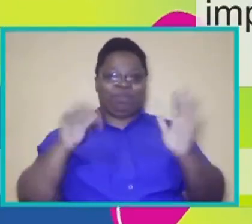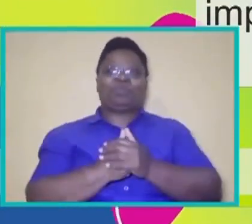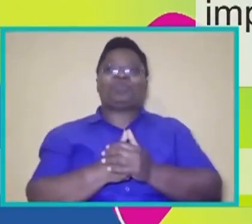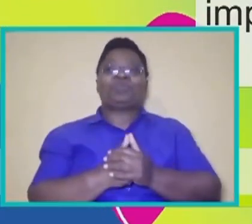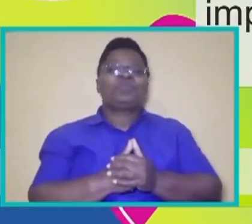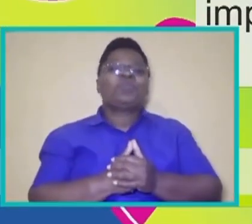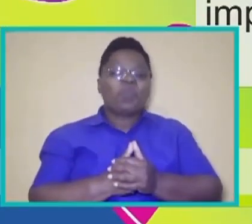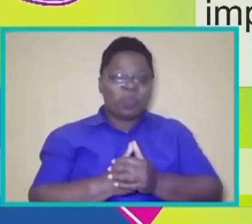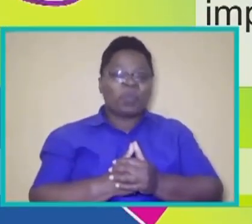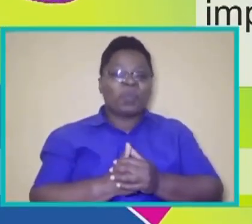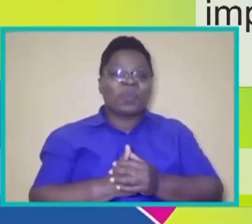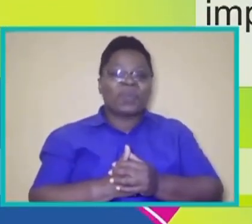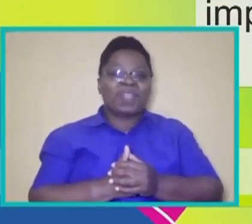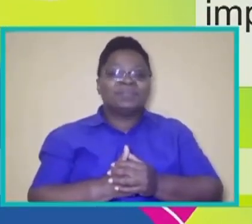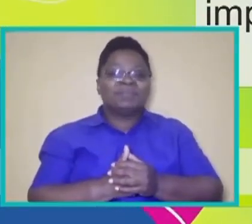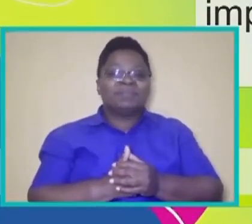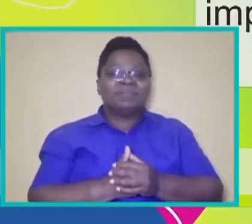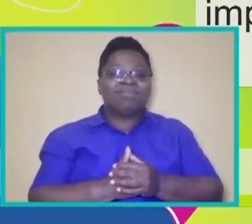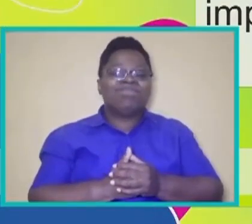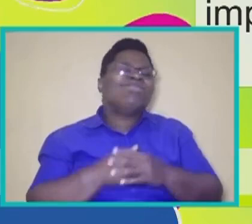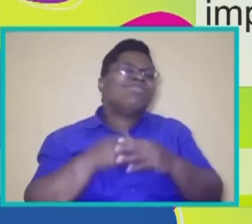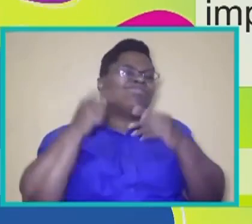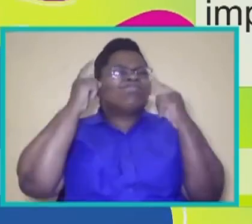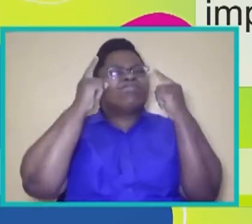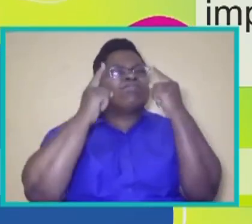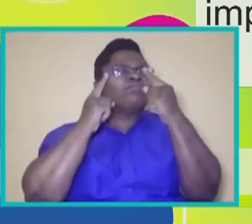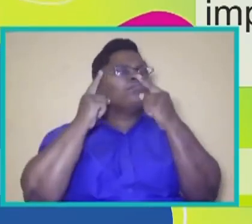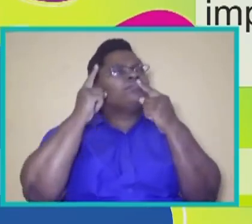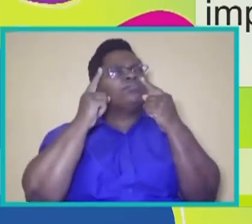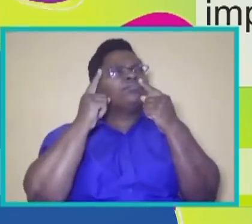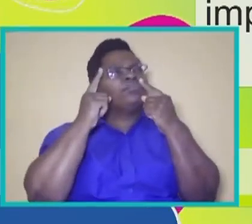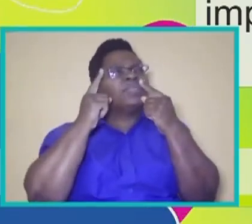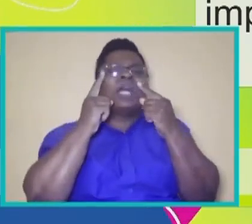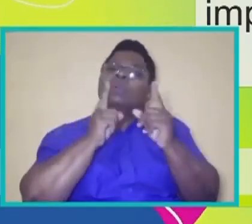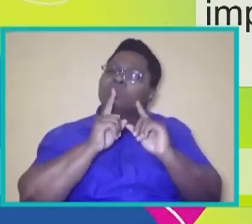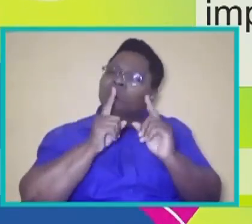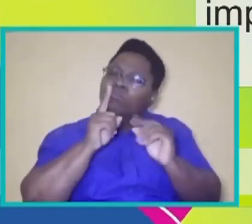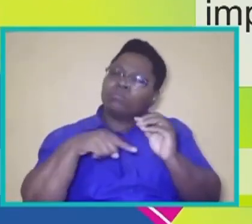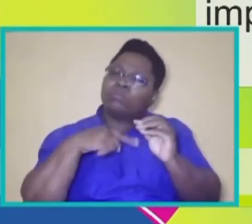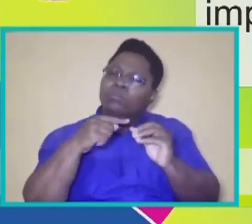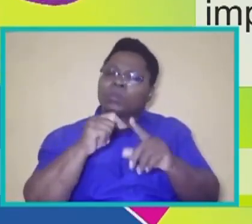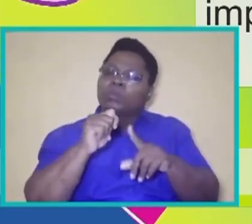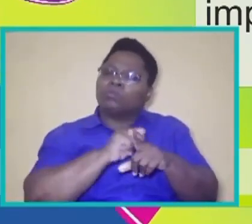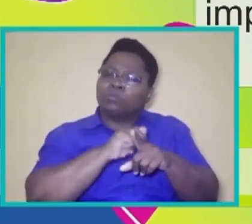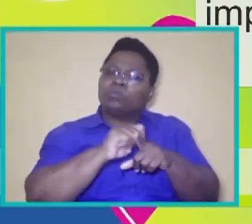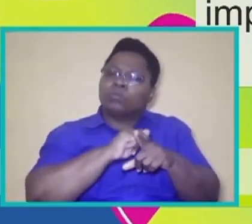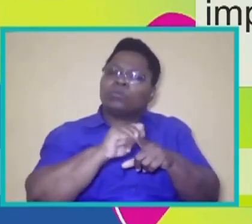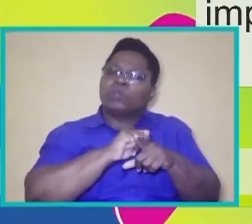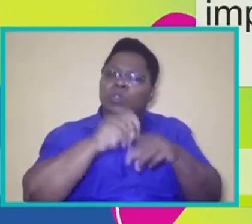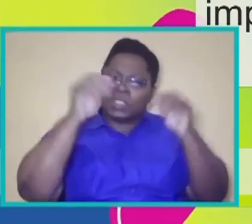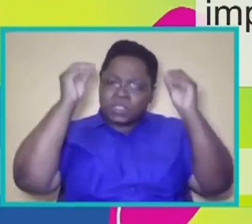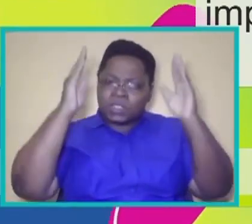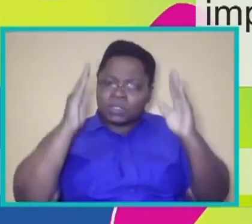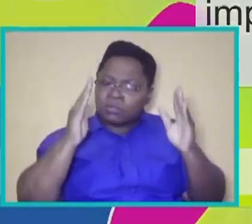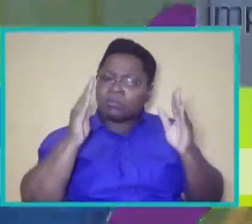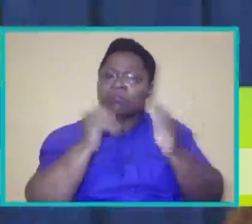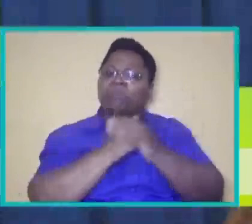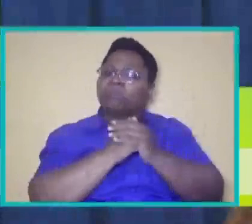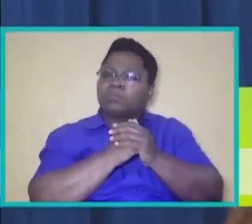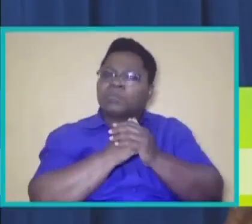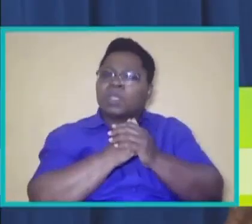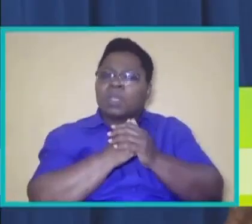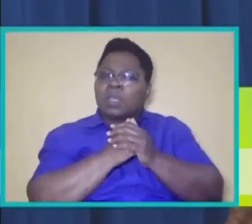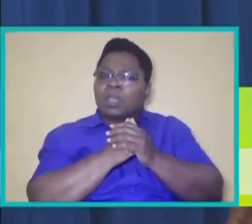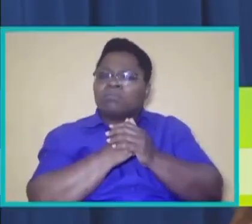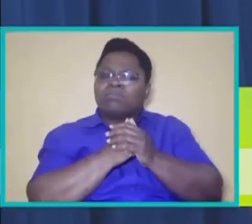I think we spoke a lot about teacher training. I'm not sure we emphasize the issue of ongoing teacher